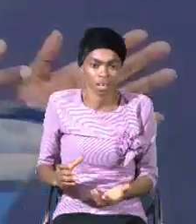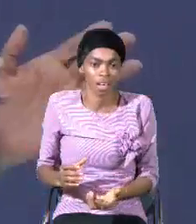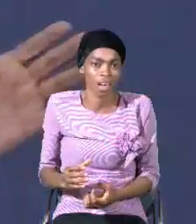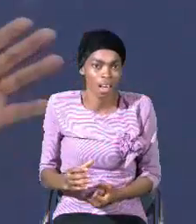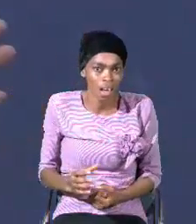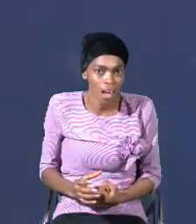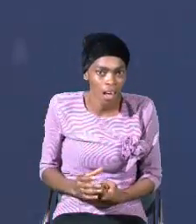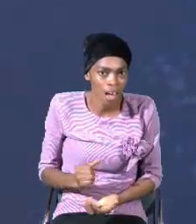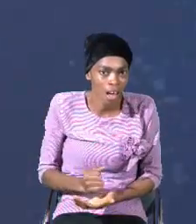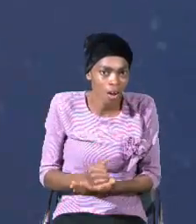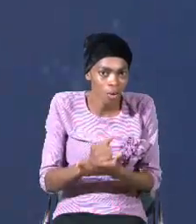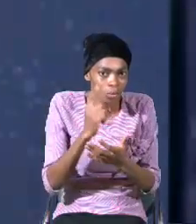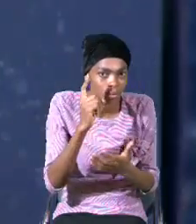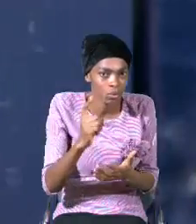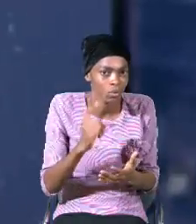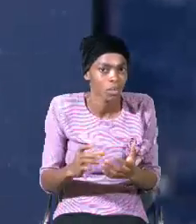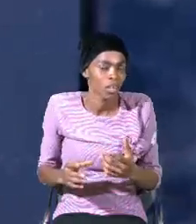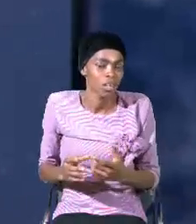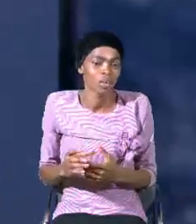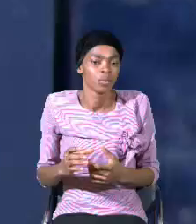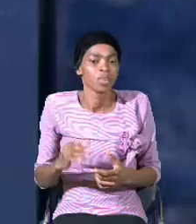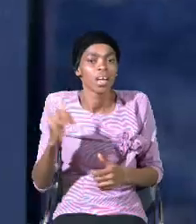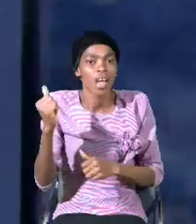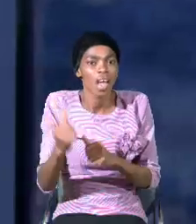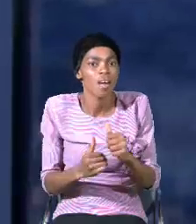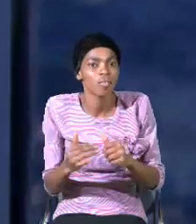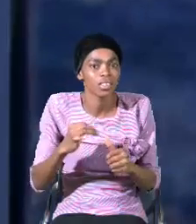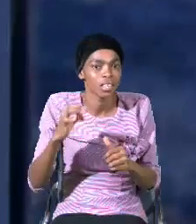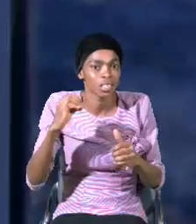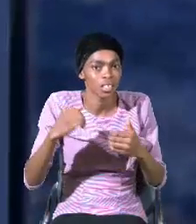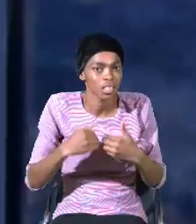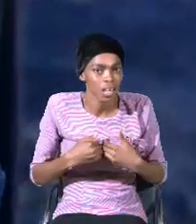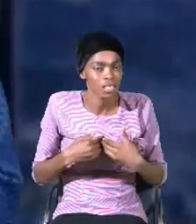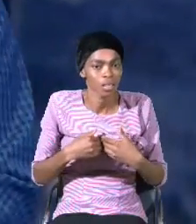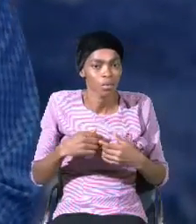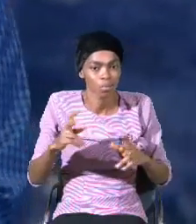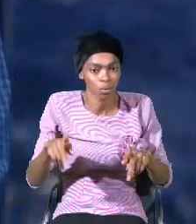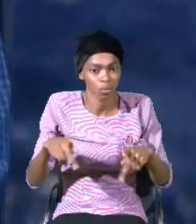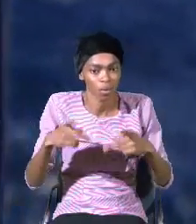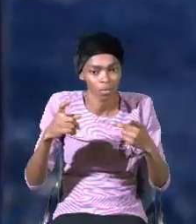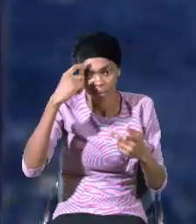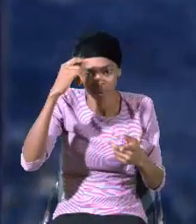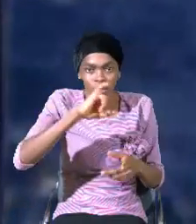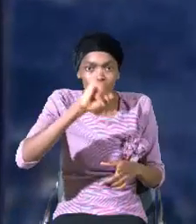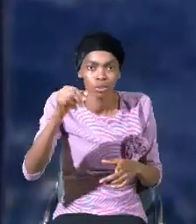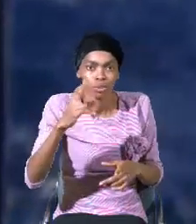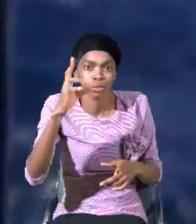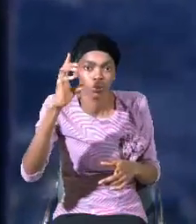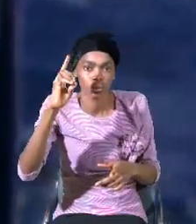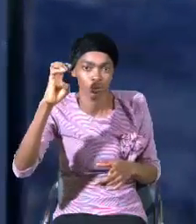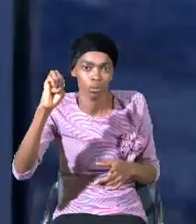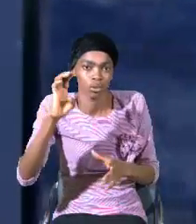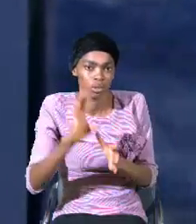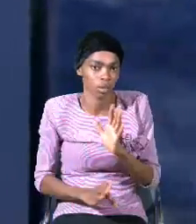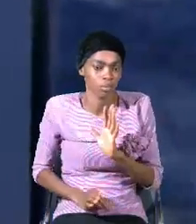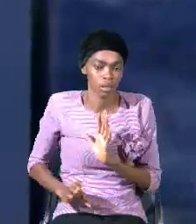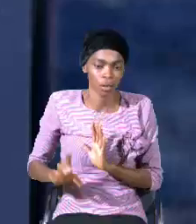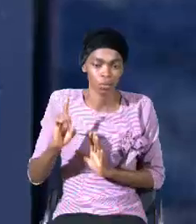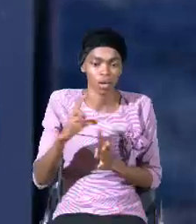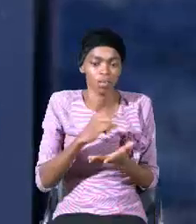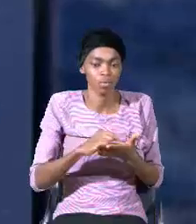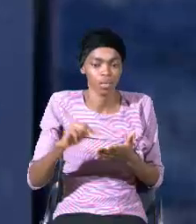able to touch everything he has provided for you. Job chapter 1 verse 10, hast thou not made